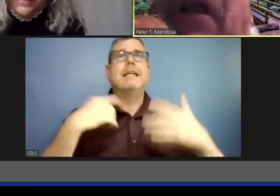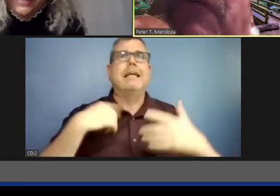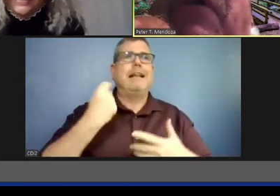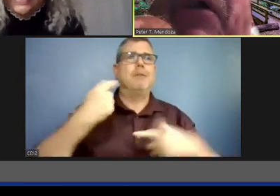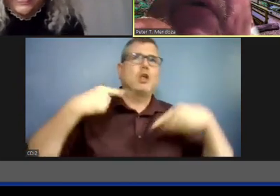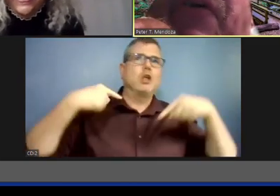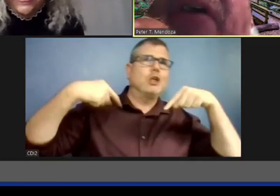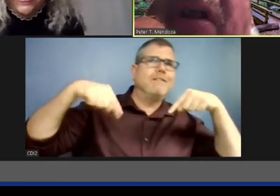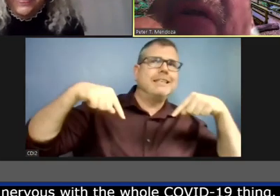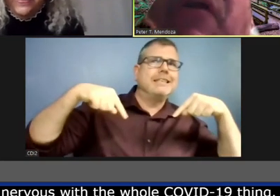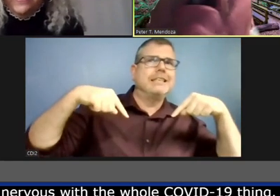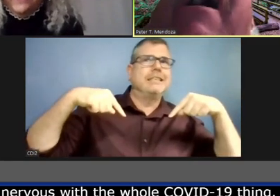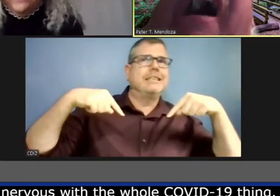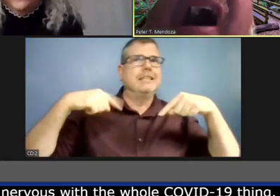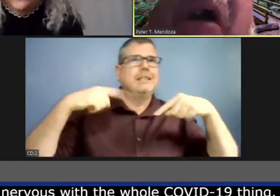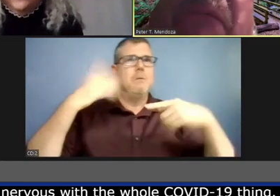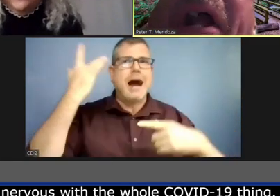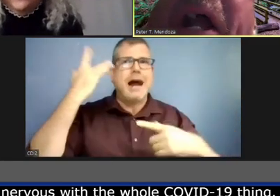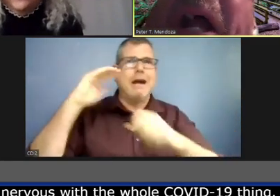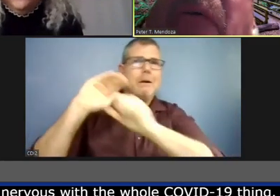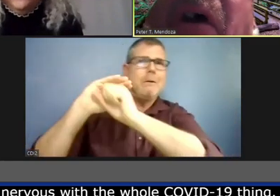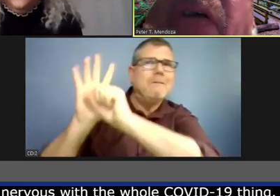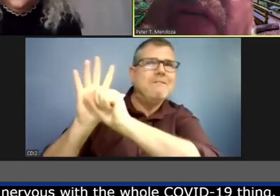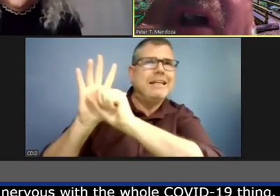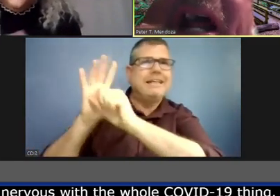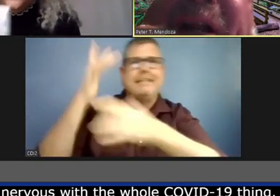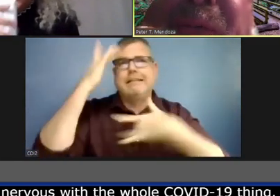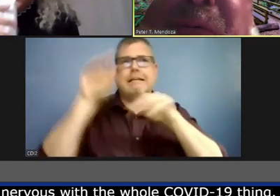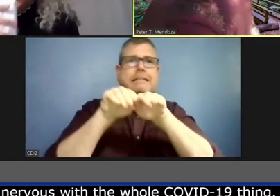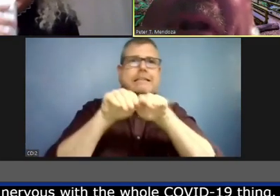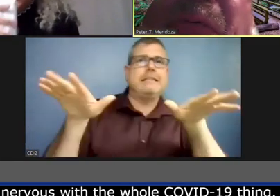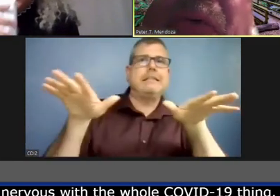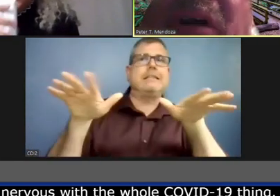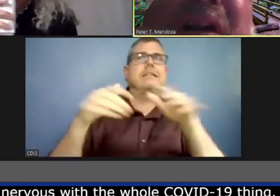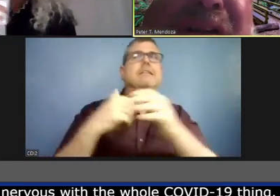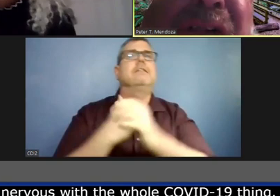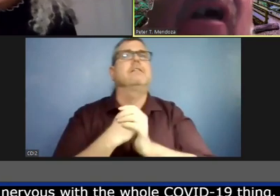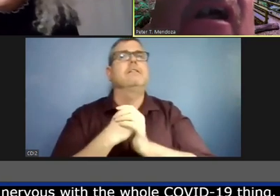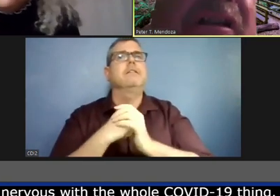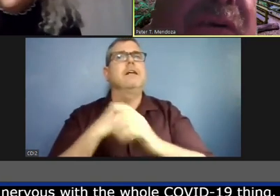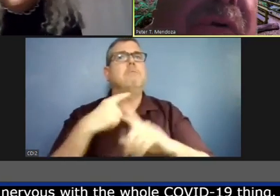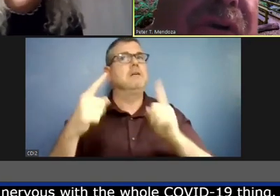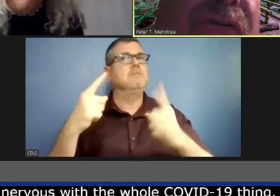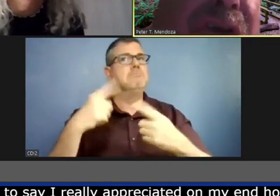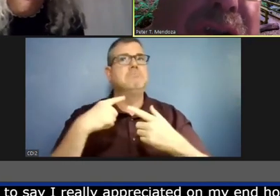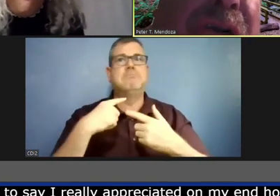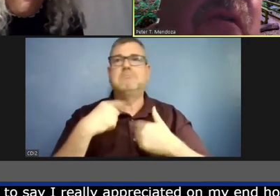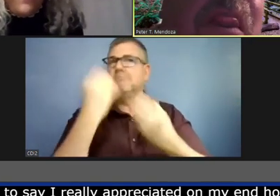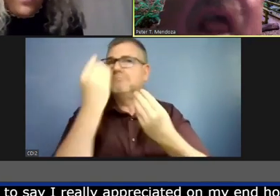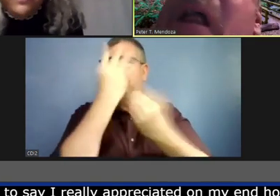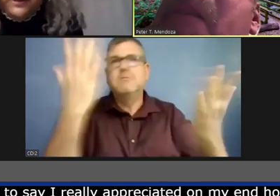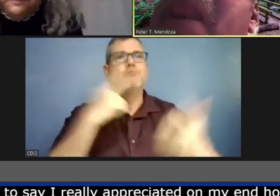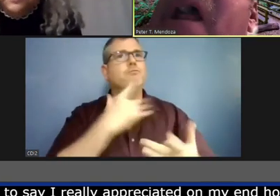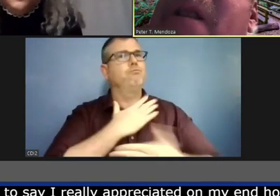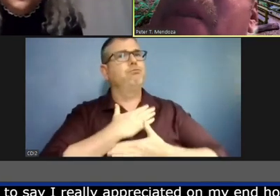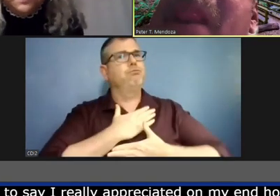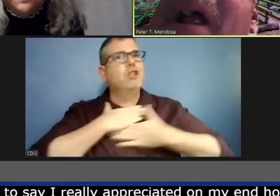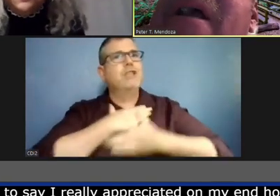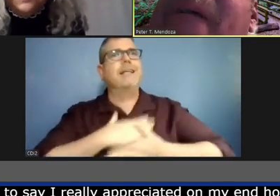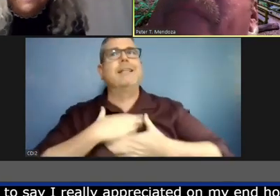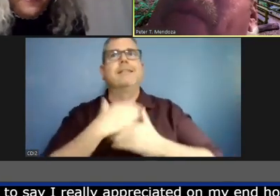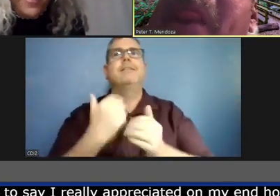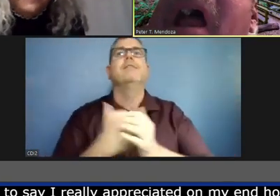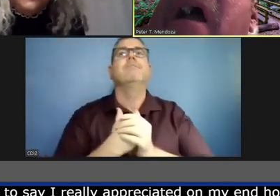that I really appreciated on my end how nice and kind everybody was out at the Marin Center.